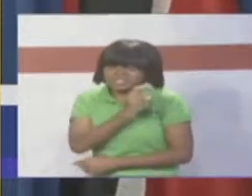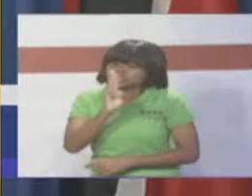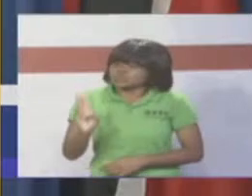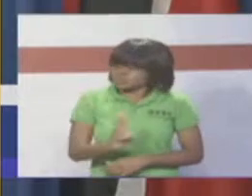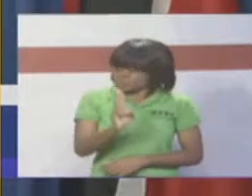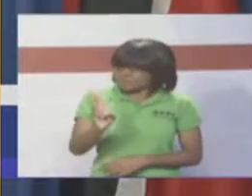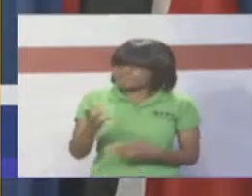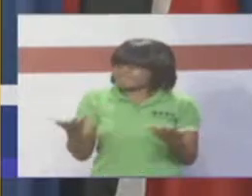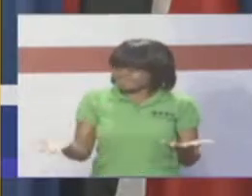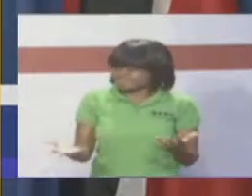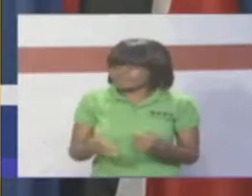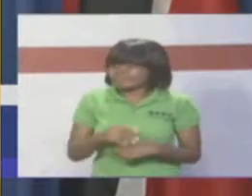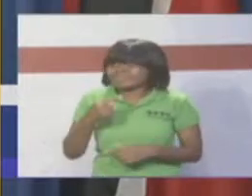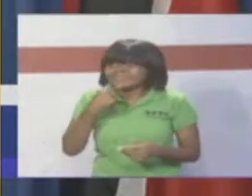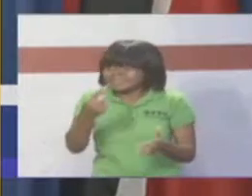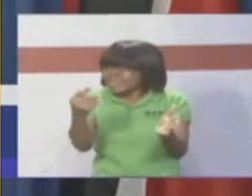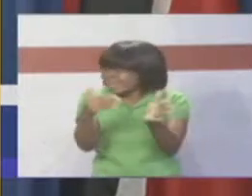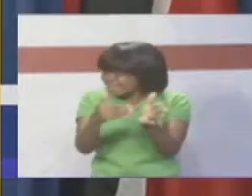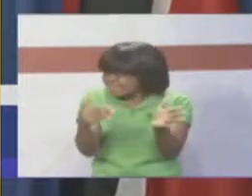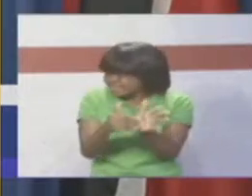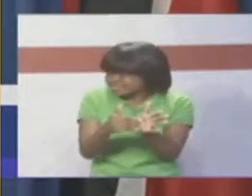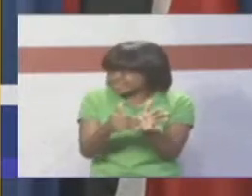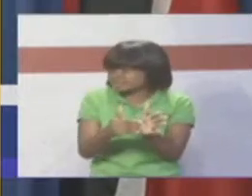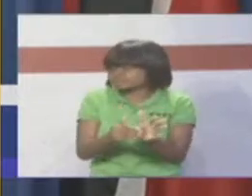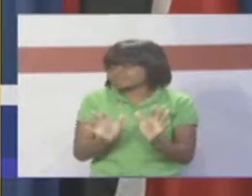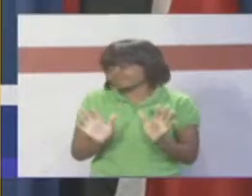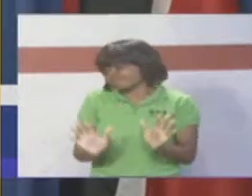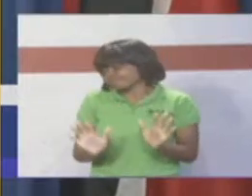not so that we will not get infected.